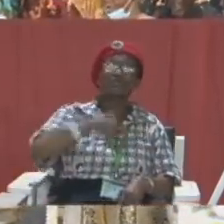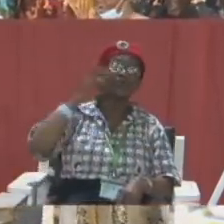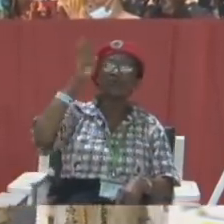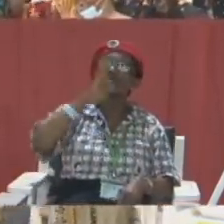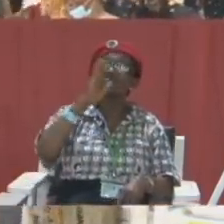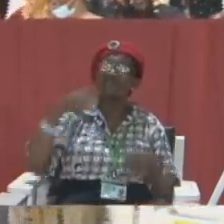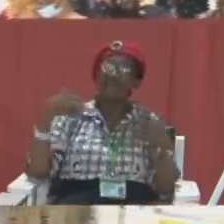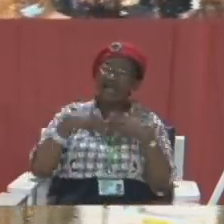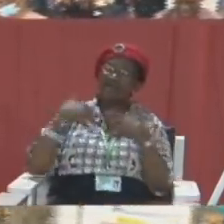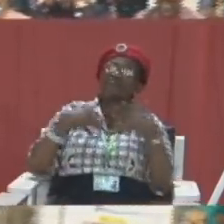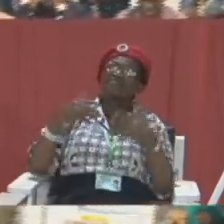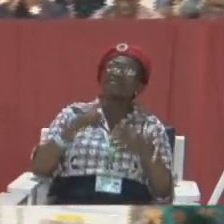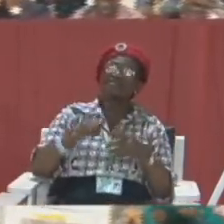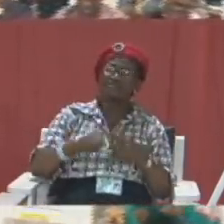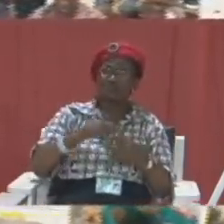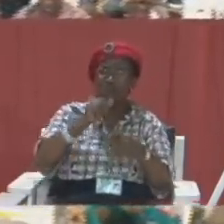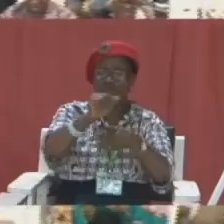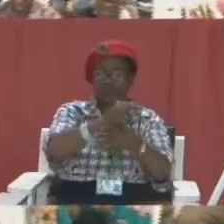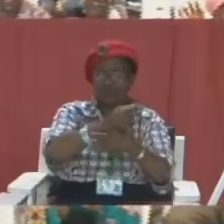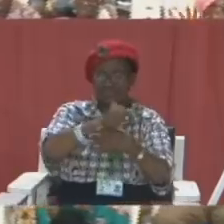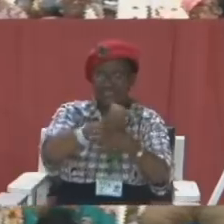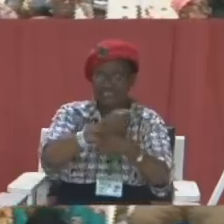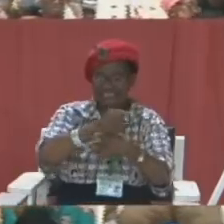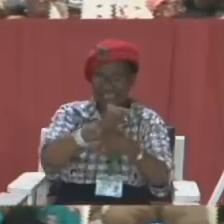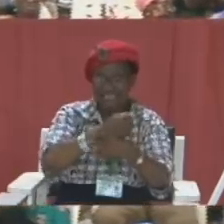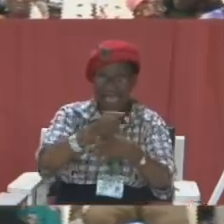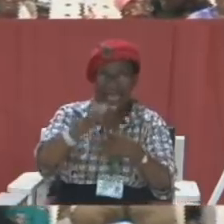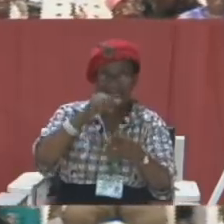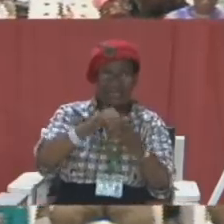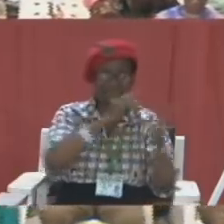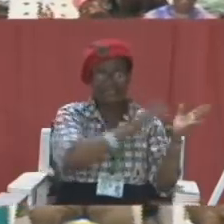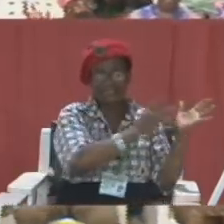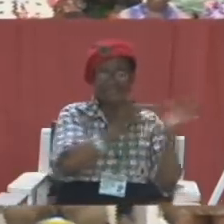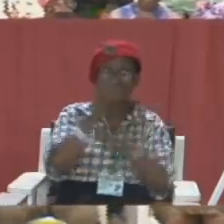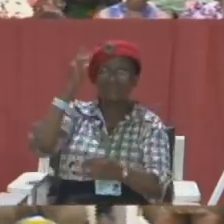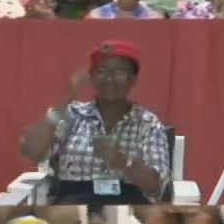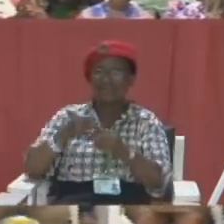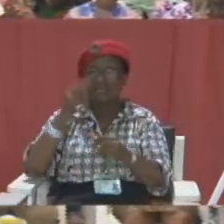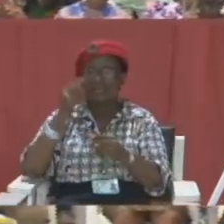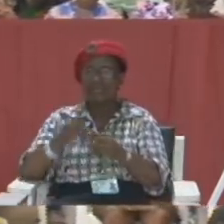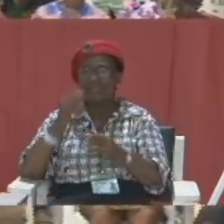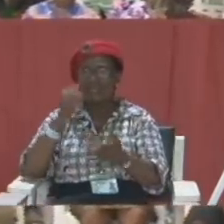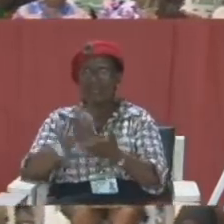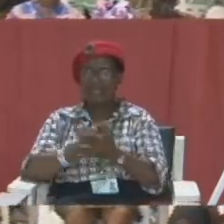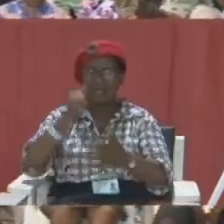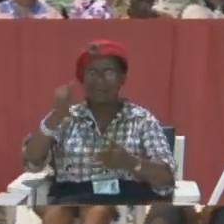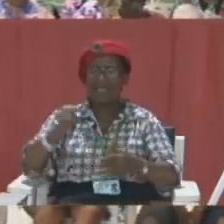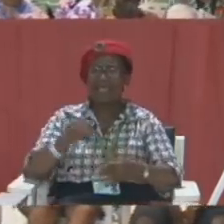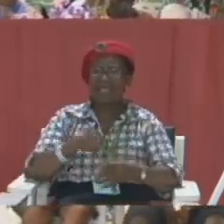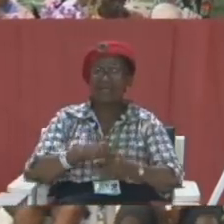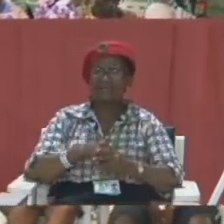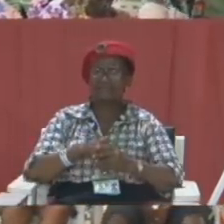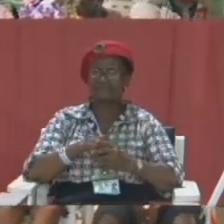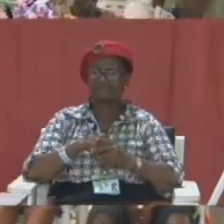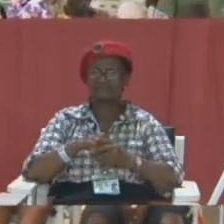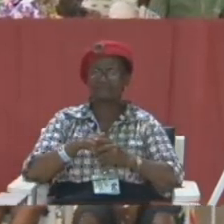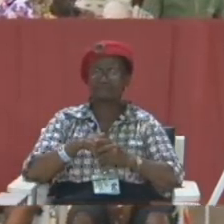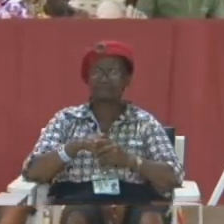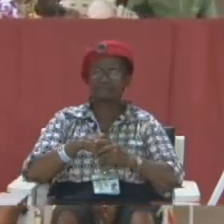will not. Wani awon eri ti o ti yawo gan lenu to ni le eru mo bo lati so fun awon